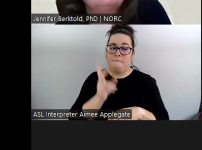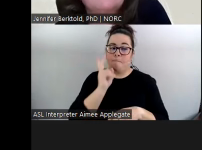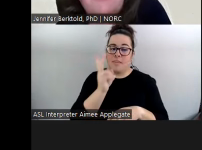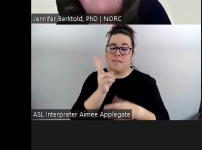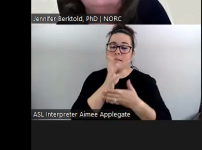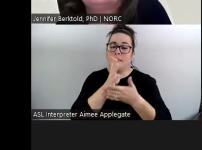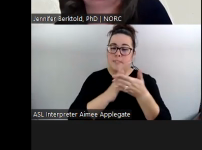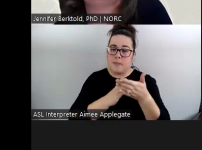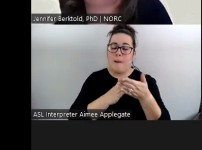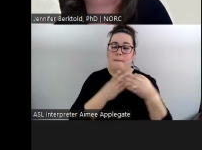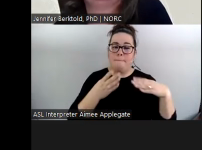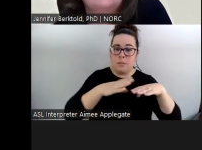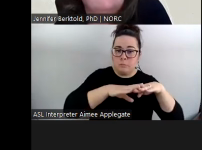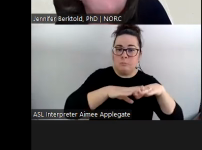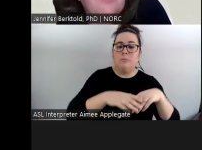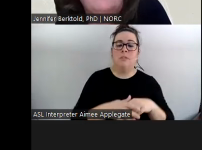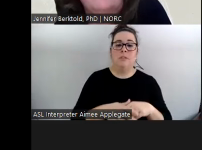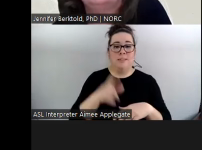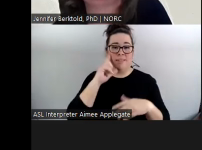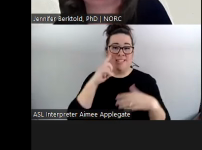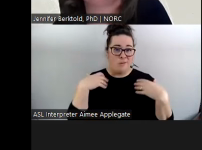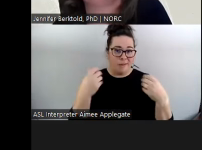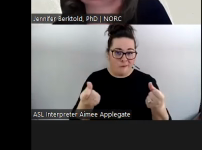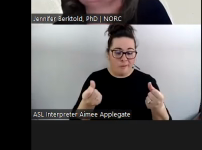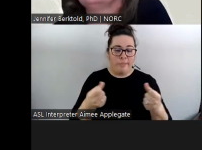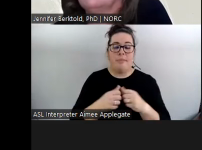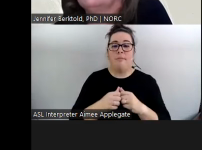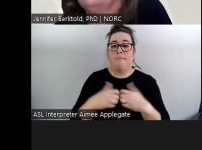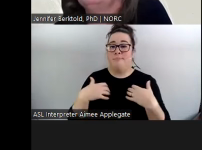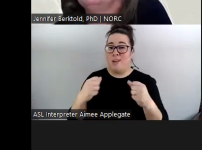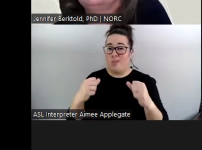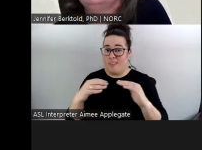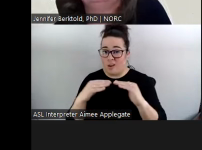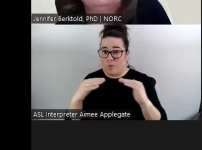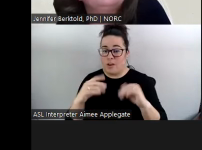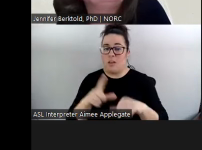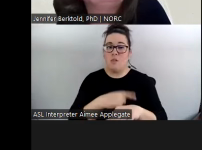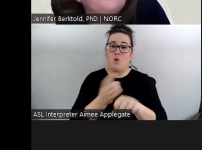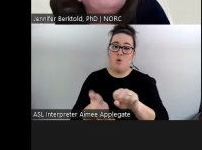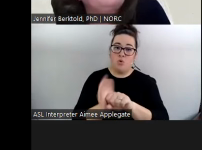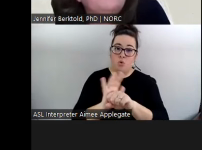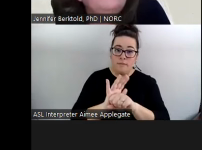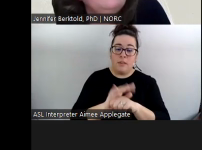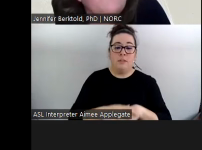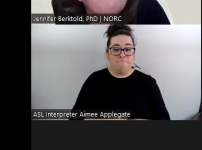convergence, mental health issues, health equity issues, long COVID.